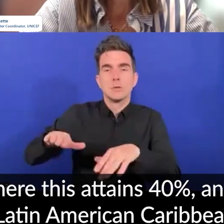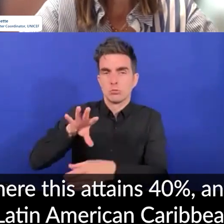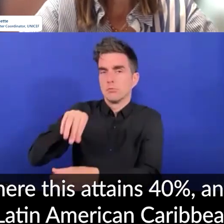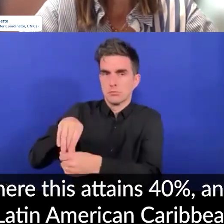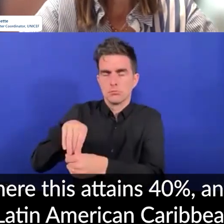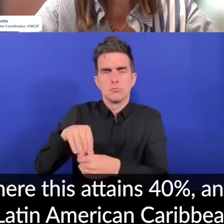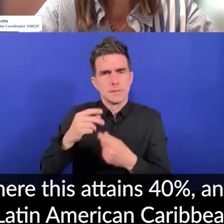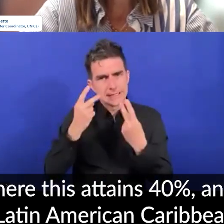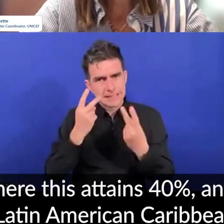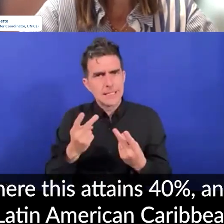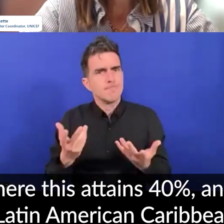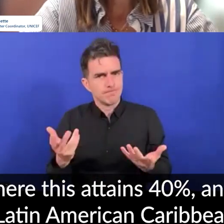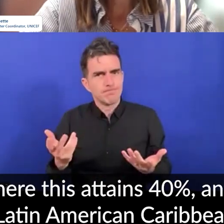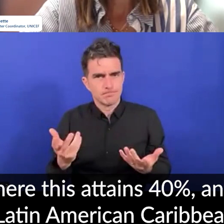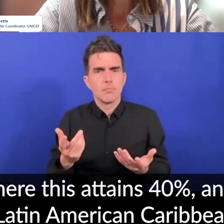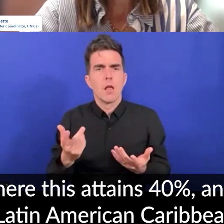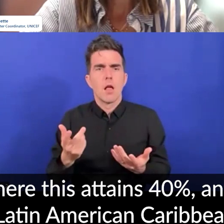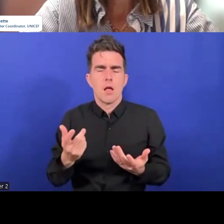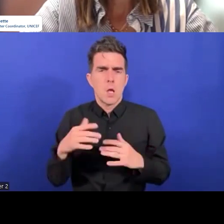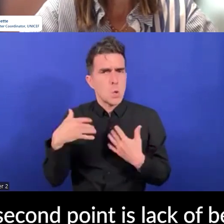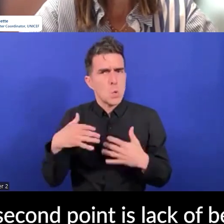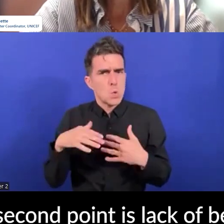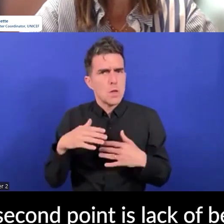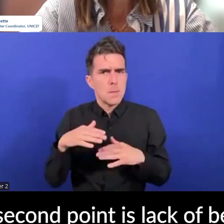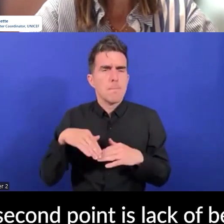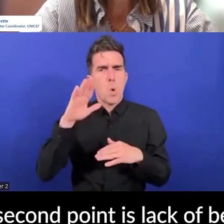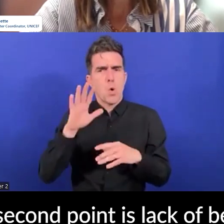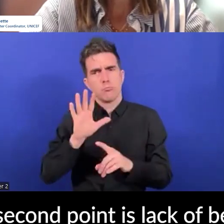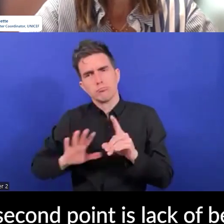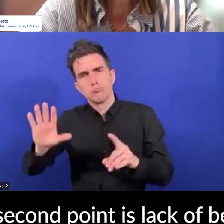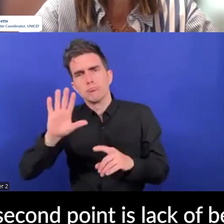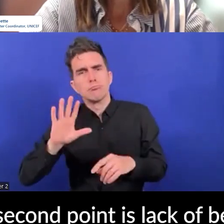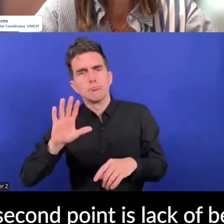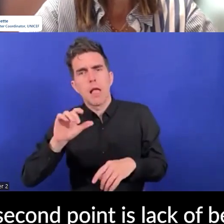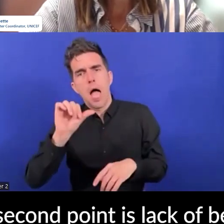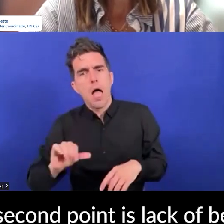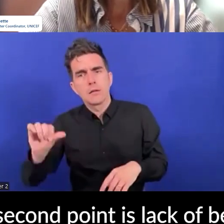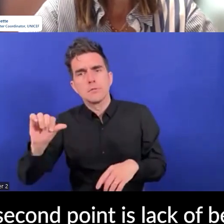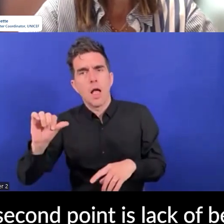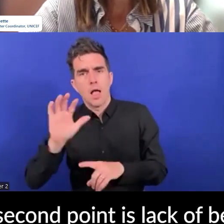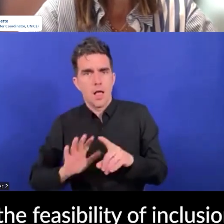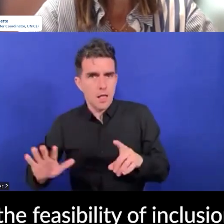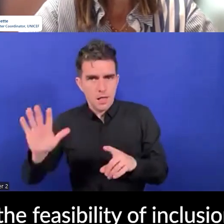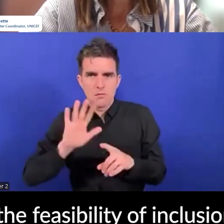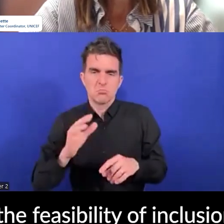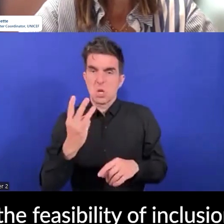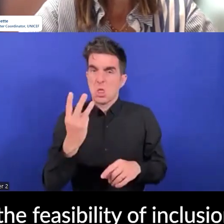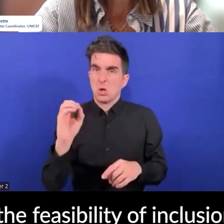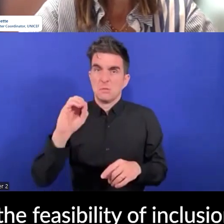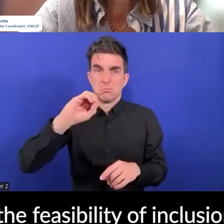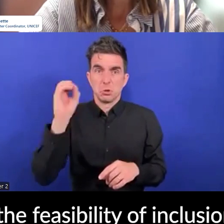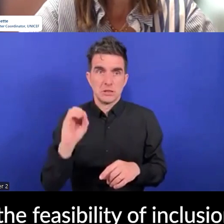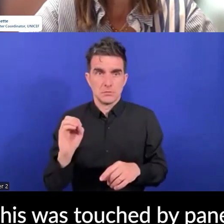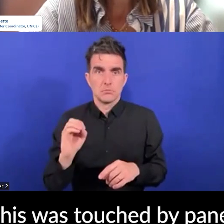40%, and in Latin America and Caribbean. The second point is lack of belief in the feasibility